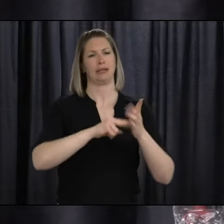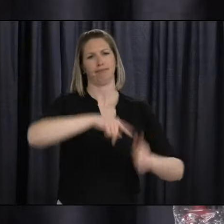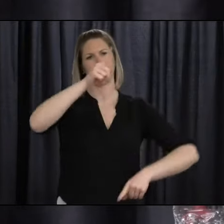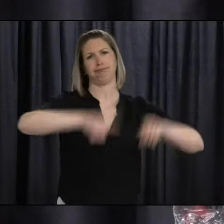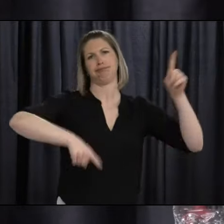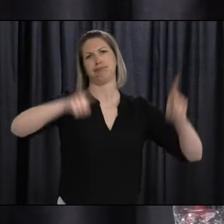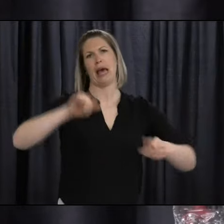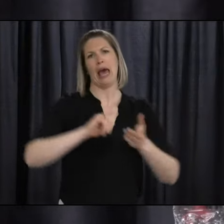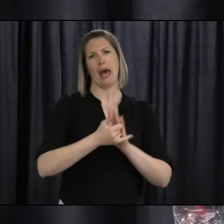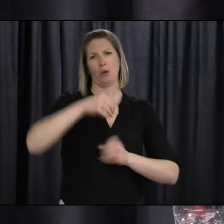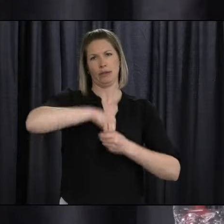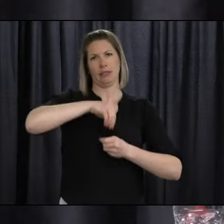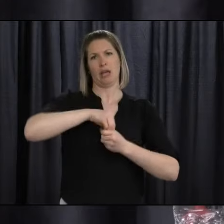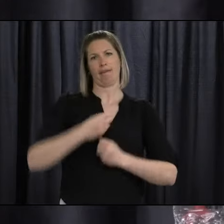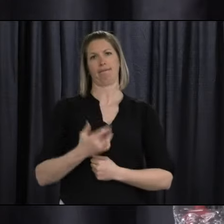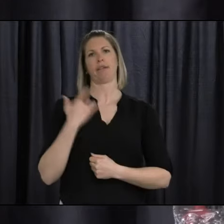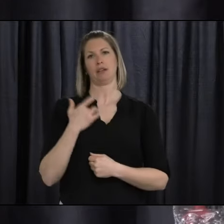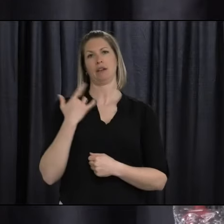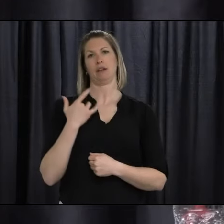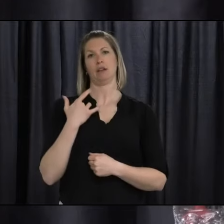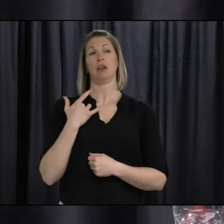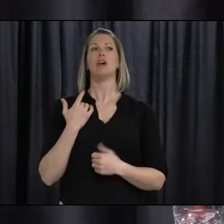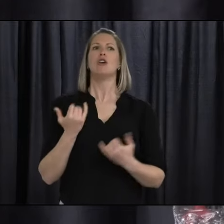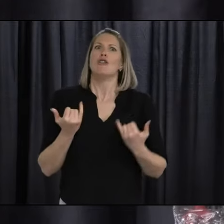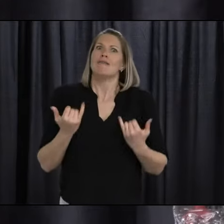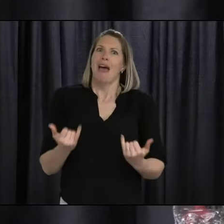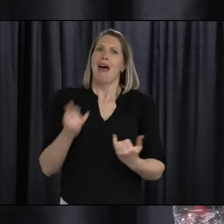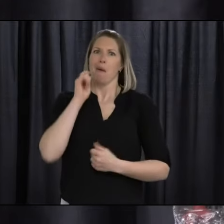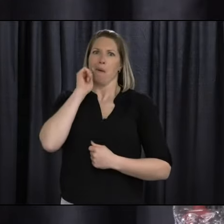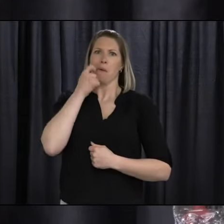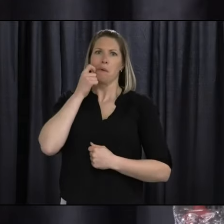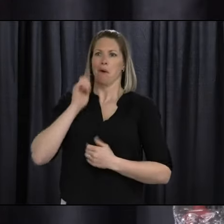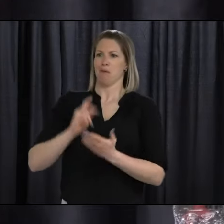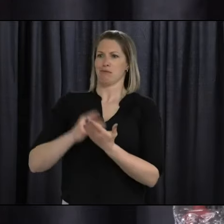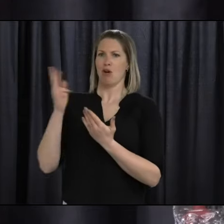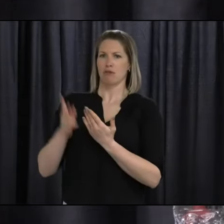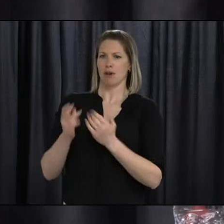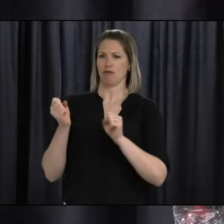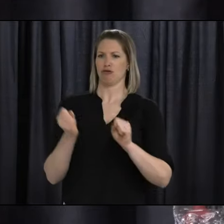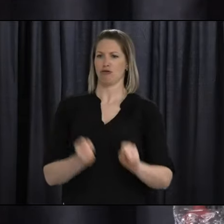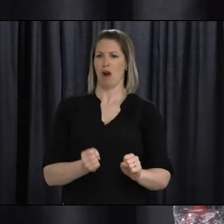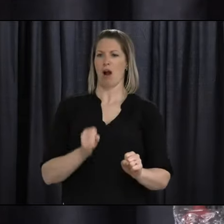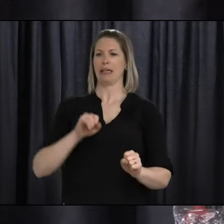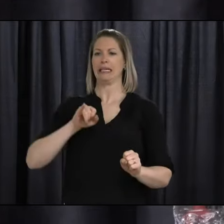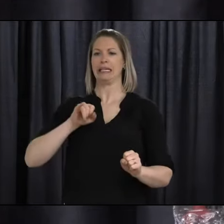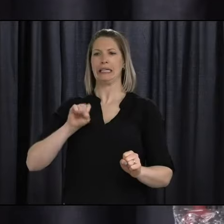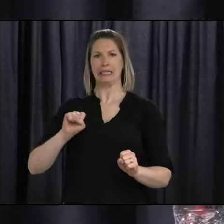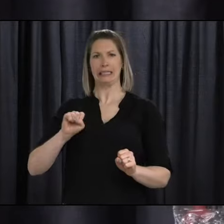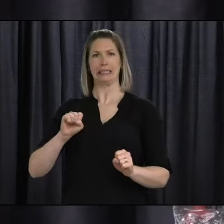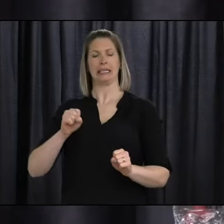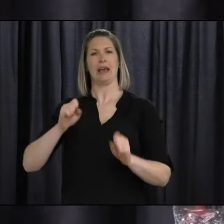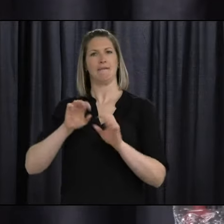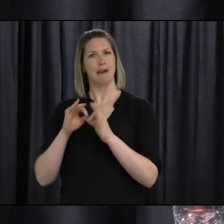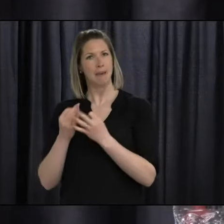other jurisdictions in Canada are coming to us now to see how to do it best. And it's a testament